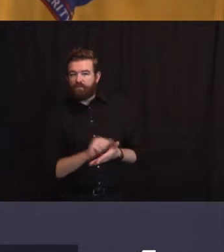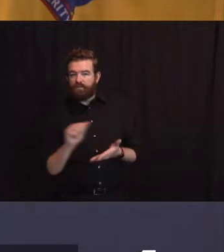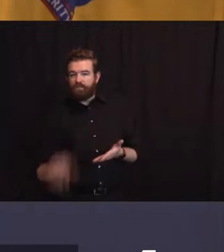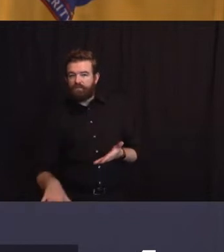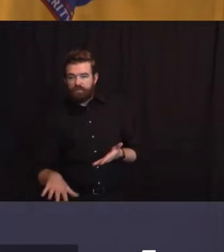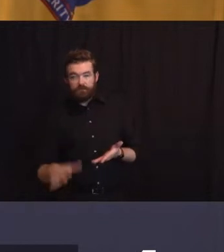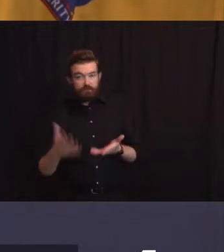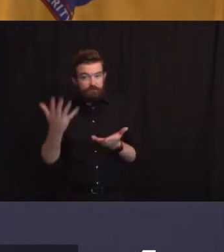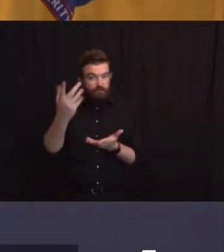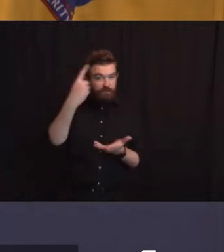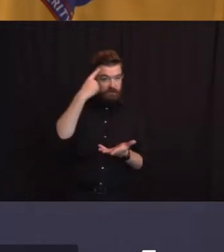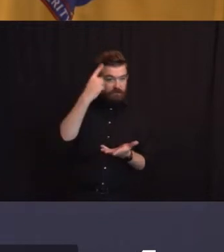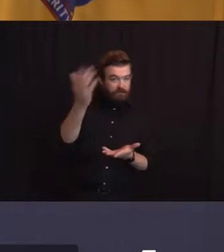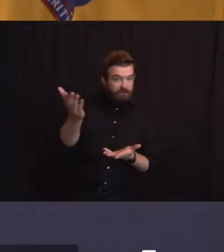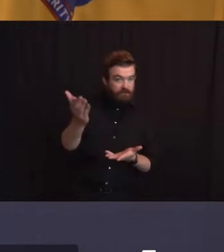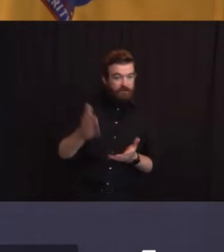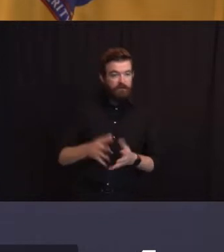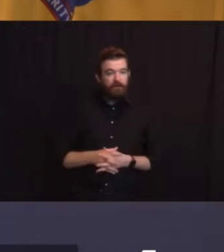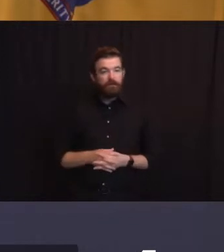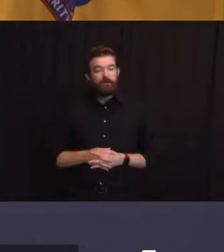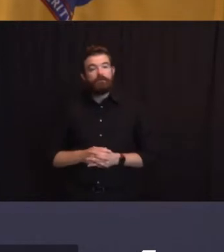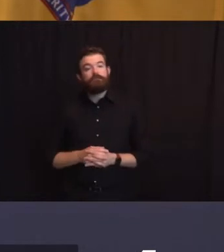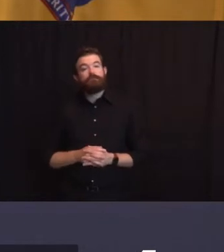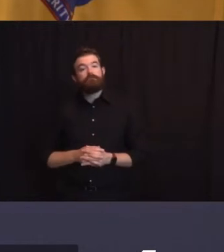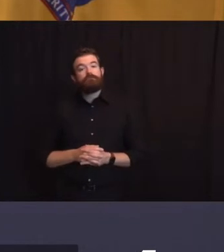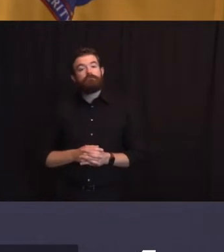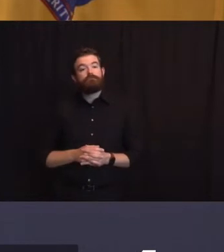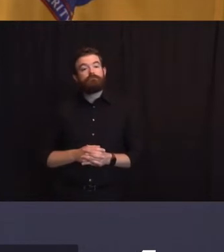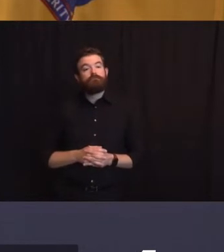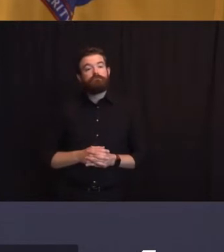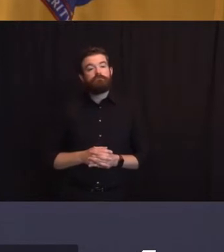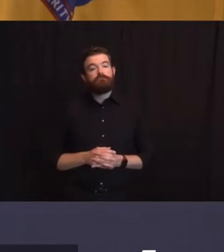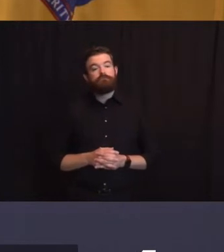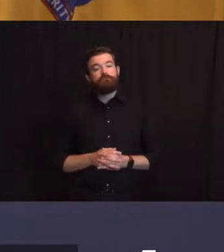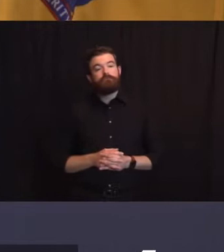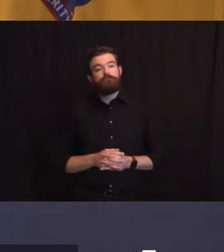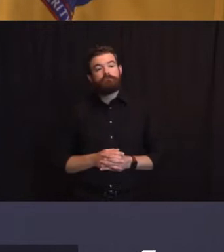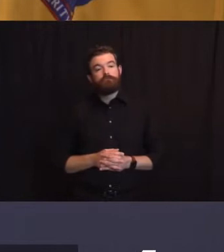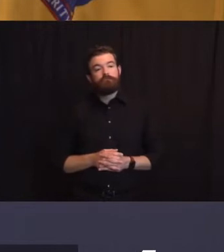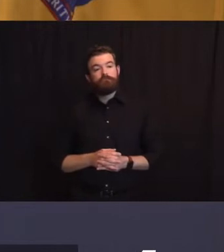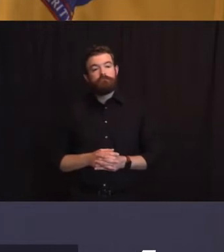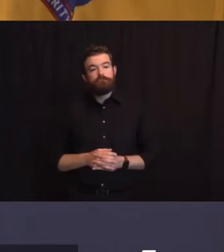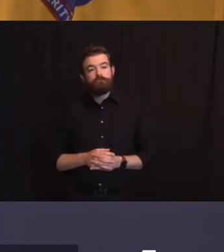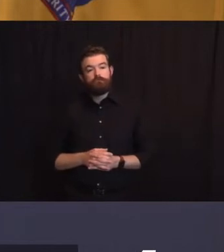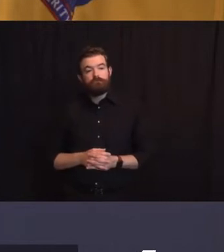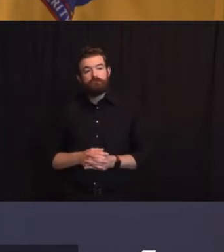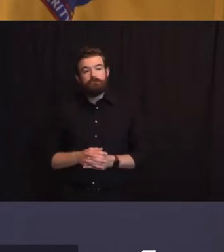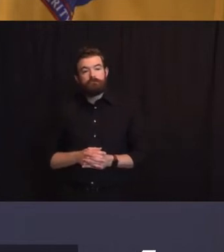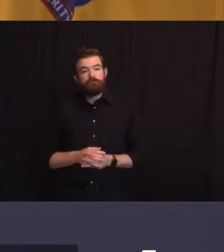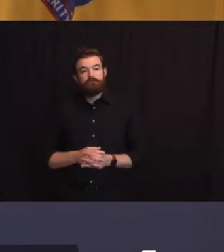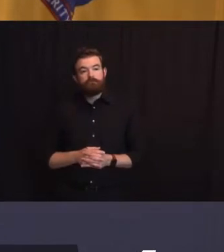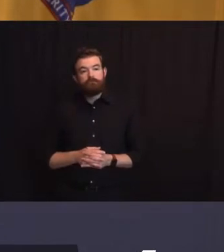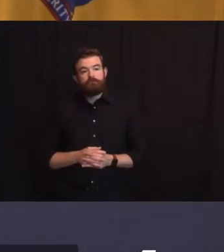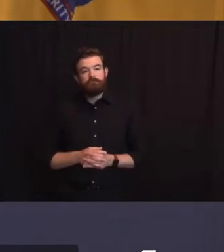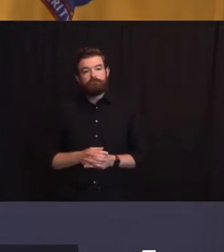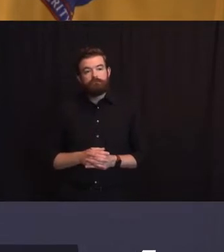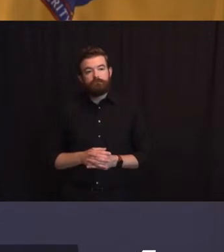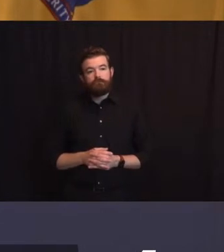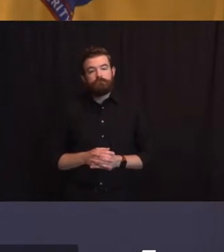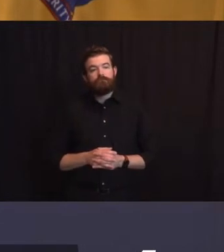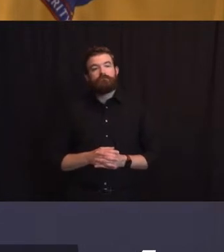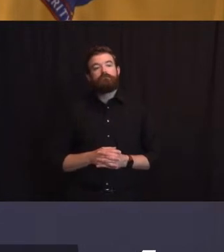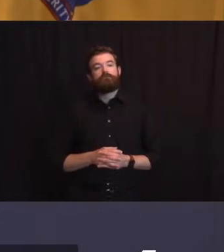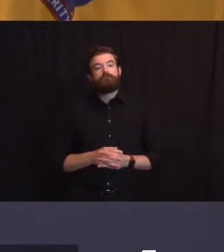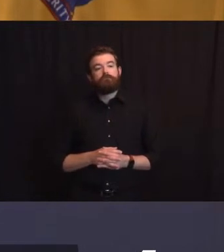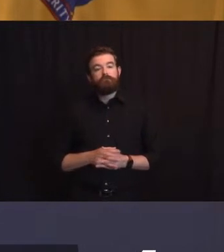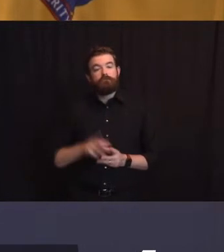I think I've said this already, gratified that they're making the distinction of the CDC so starkly between vaccinated persons and